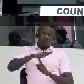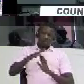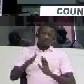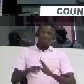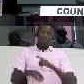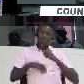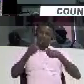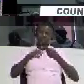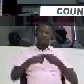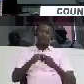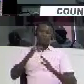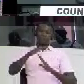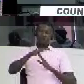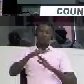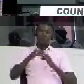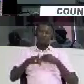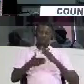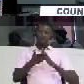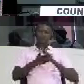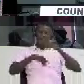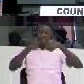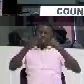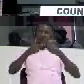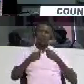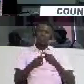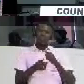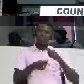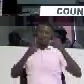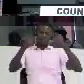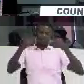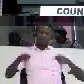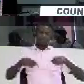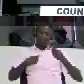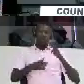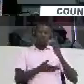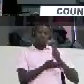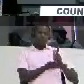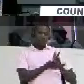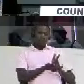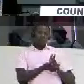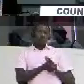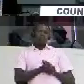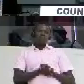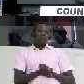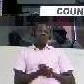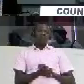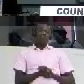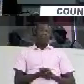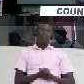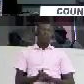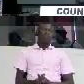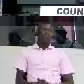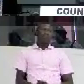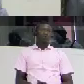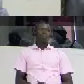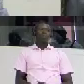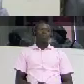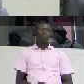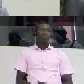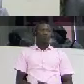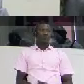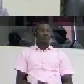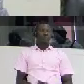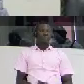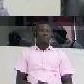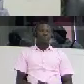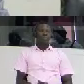time being until after the break and continue with the testimony of the witness. jërëjëf seede bi waaye suñu waxtu noppaleku jot nañu dem break dañu dellu